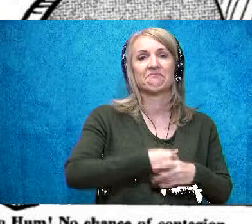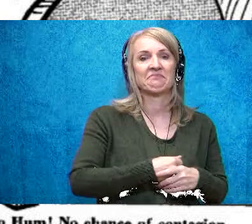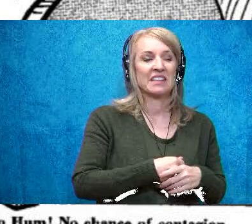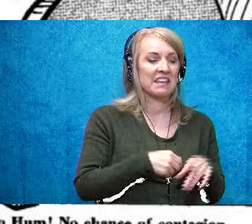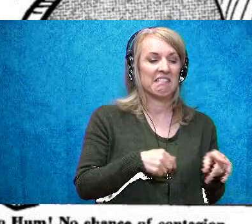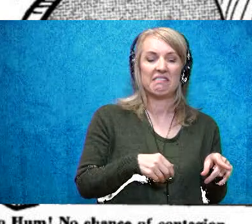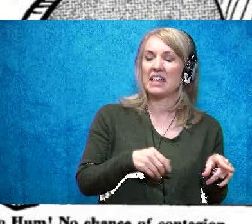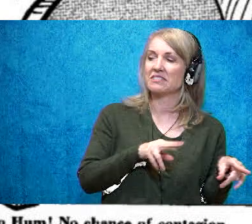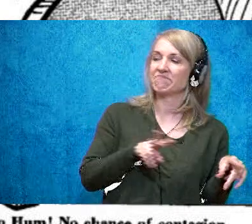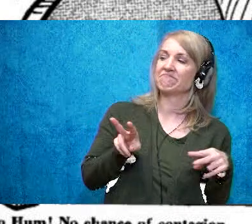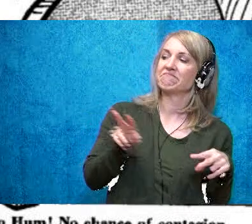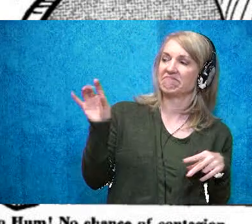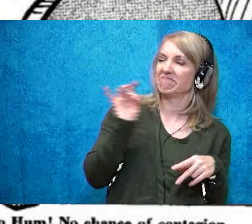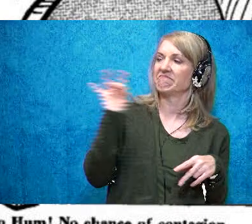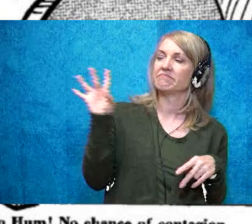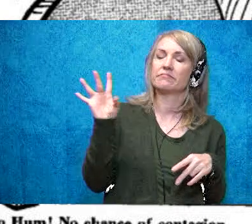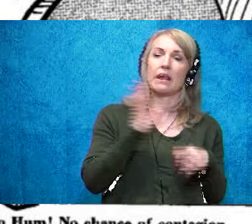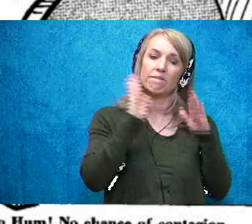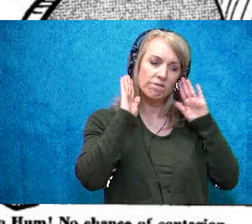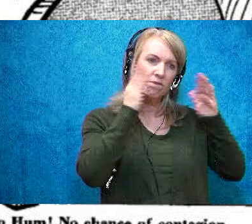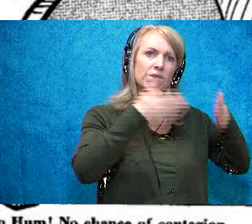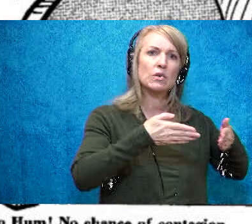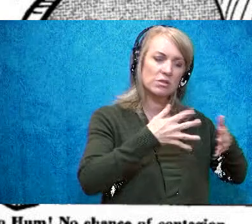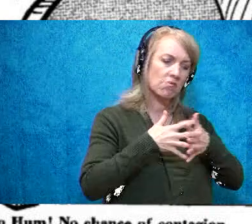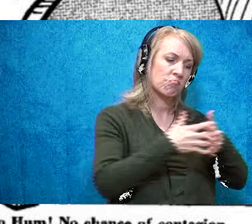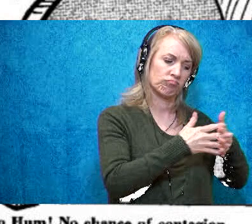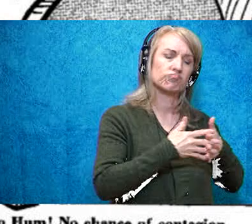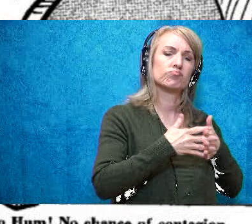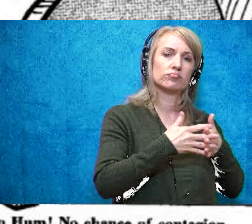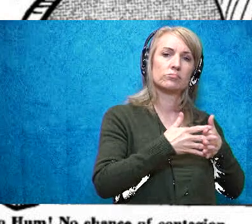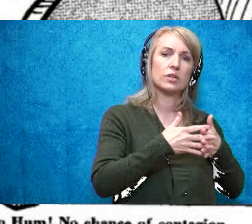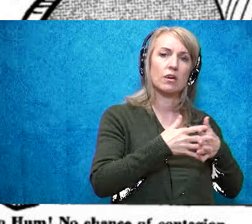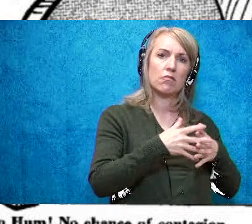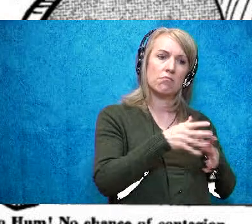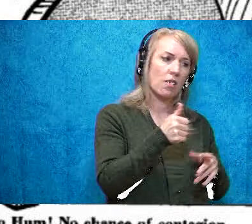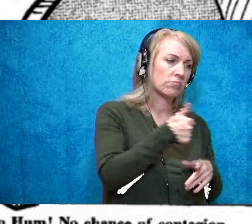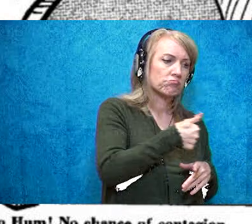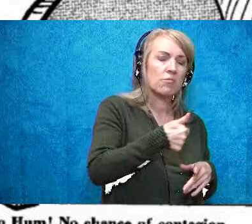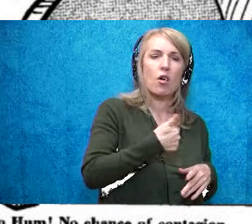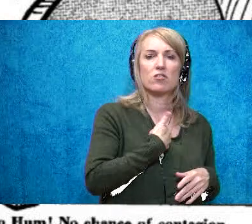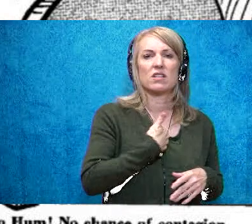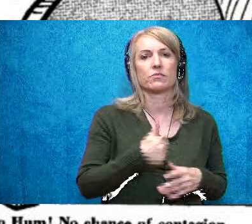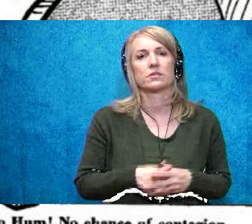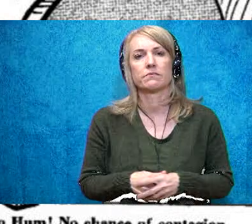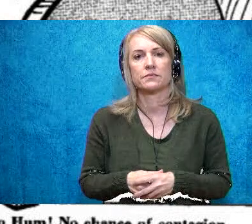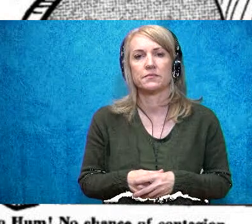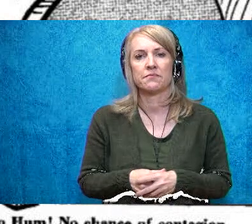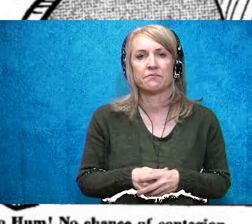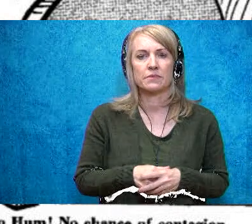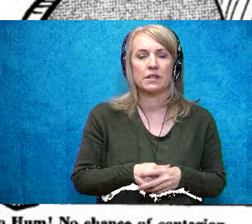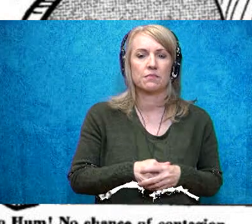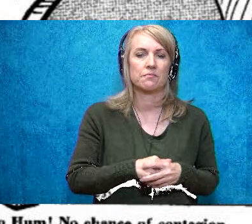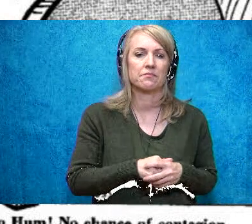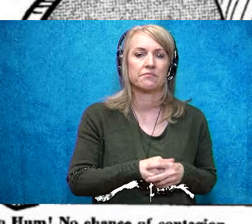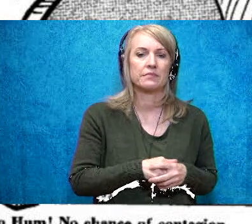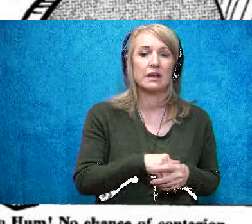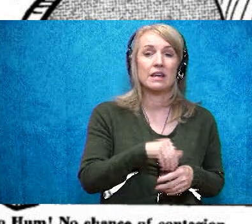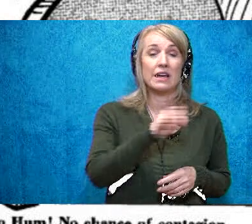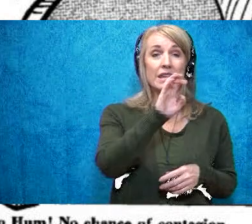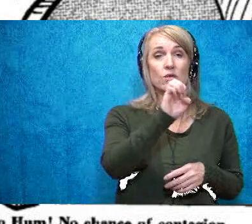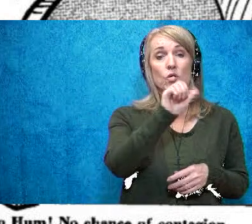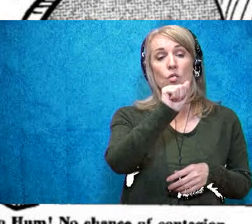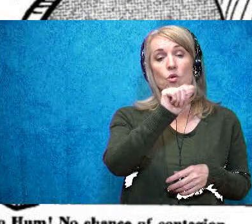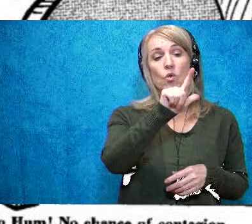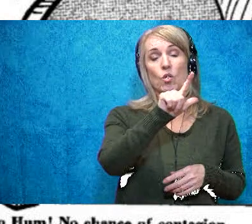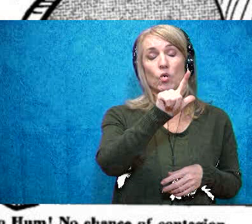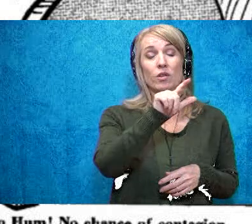disgust. Let us turn our eyes inward, declared Pennsylvania's liberal Democratic Governor George Earle in 1935. If the